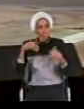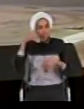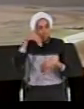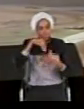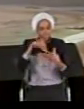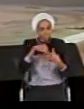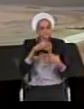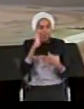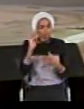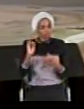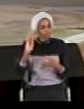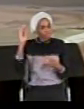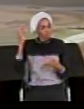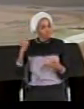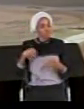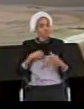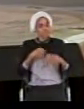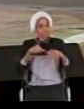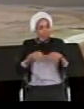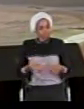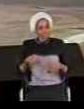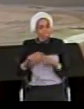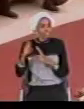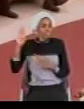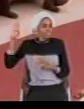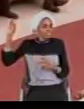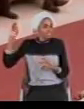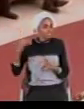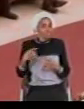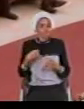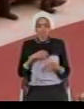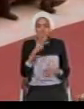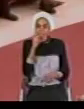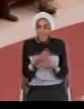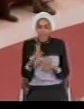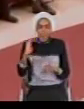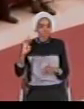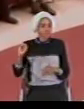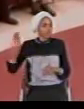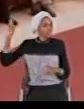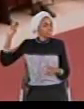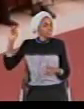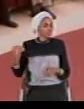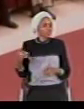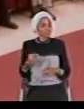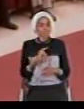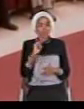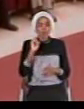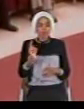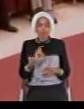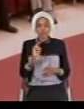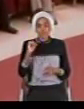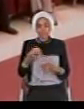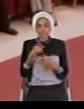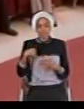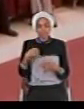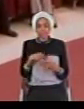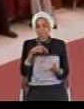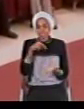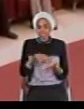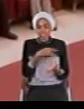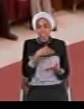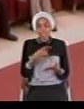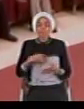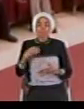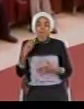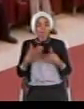We abide in grace, we're sustained by grace. It says, wherein we stand and